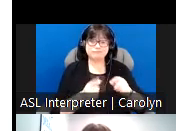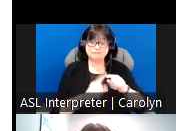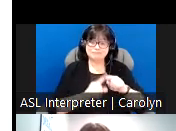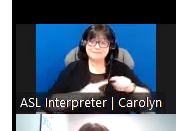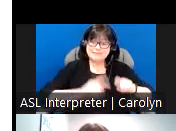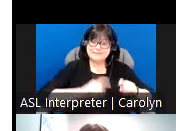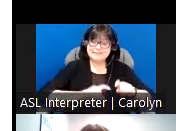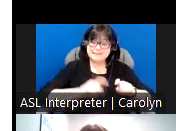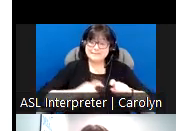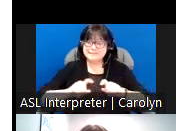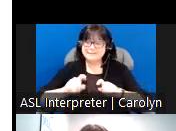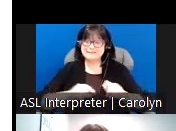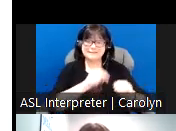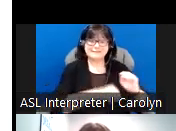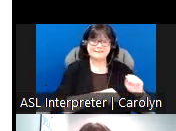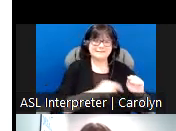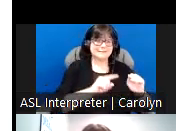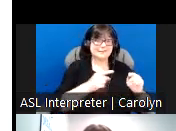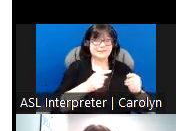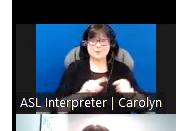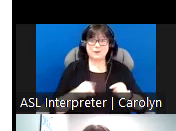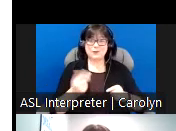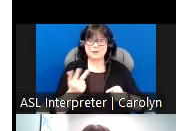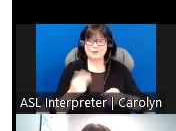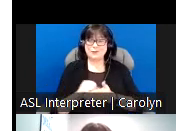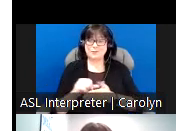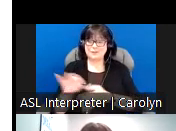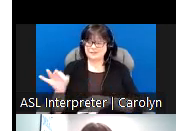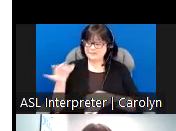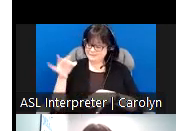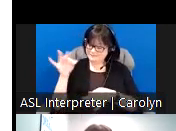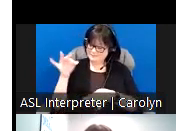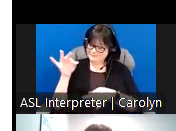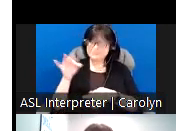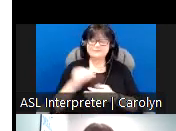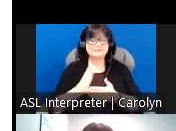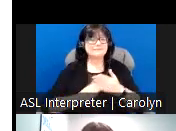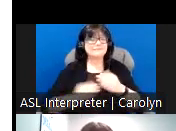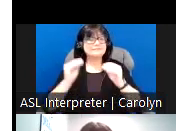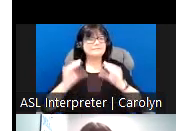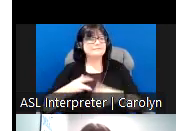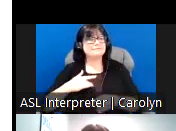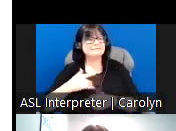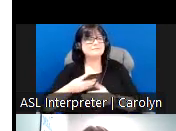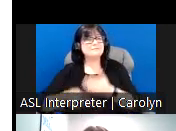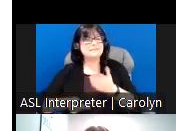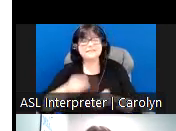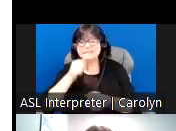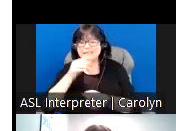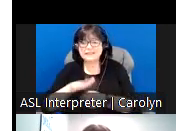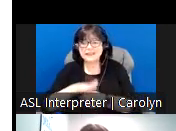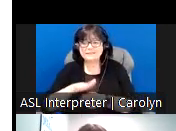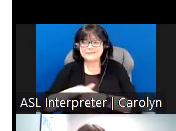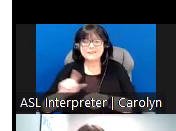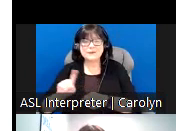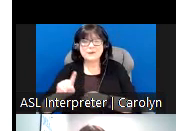And so when they first were to see this 3-page result, we got some of the instructors going, where is the rest of it? Because they are